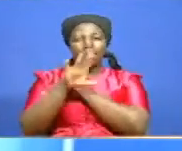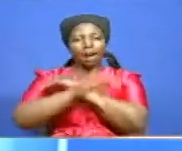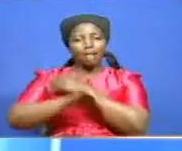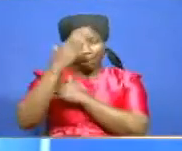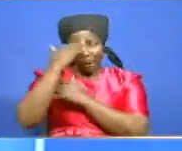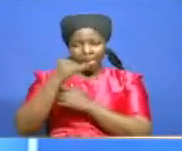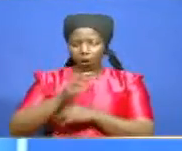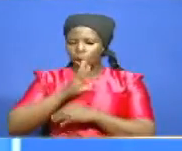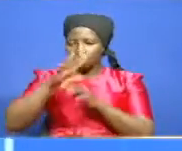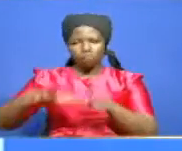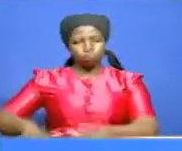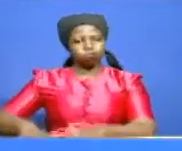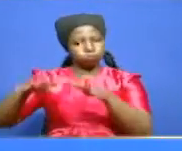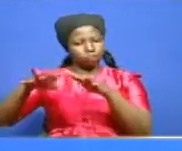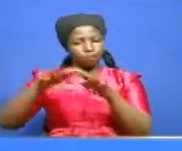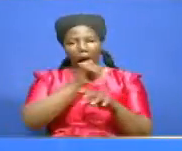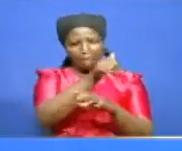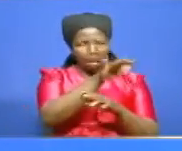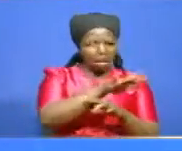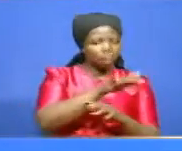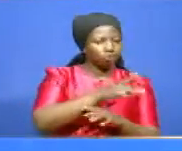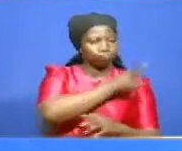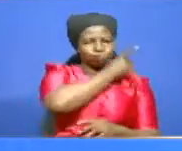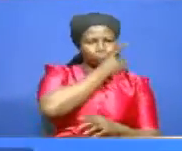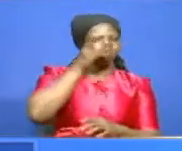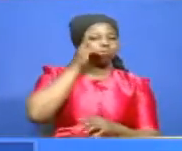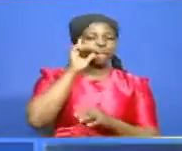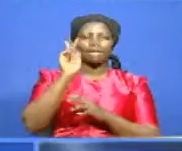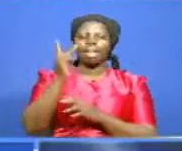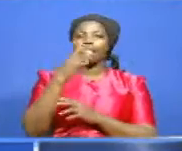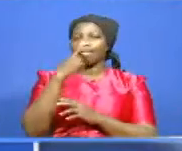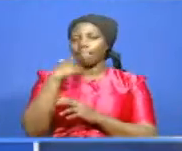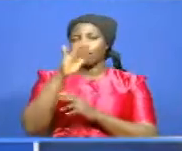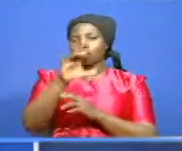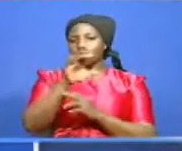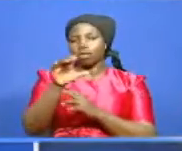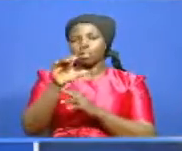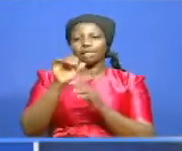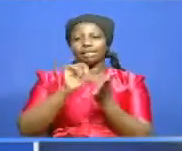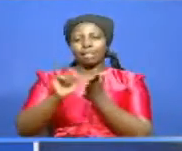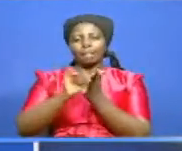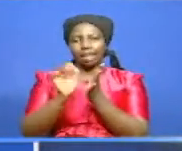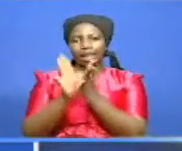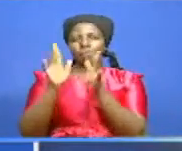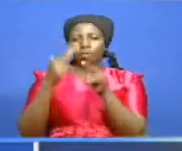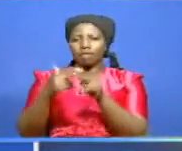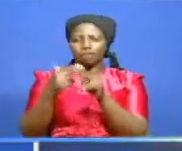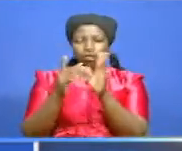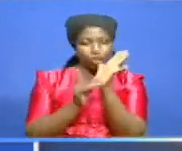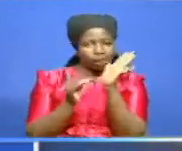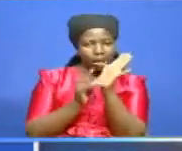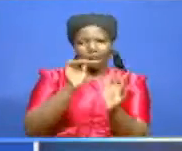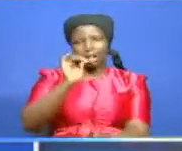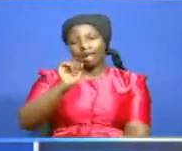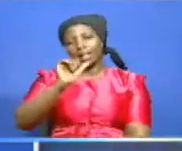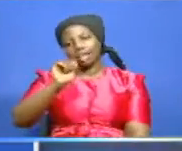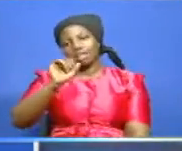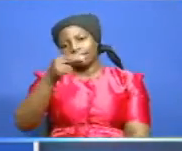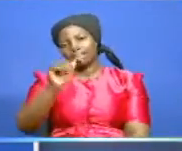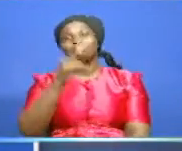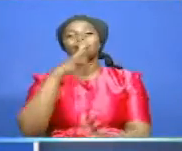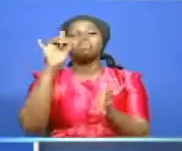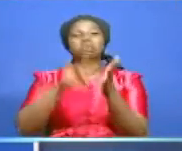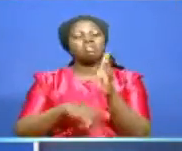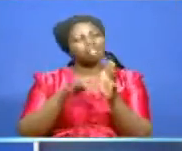by floods and drought. Kenya Red Cross Society Secretary General Dr. Asha Mohammed says there is a need to put in